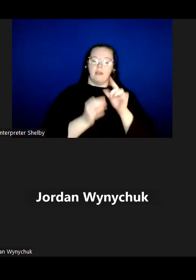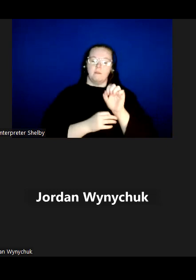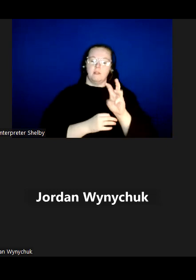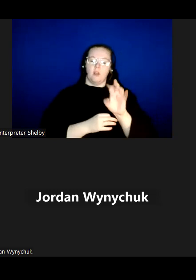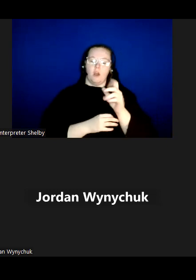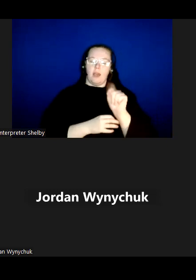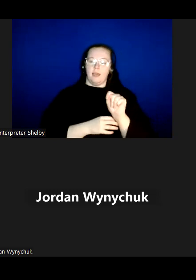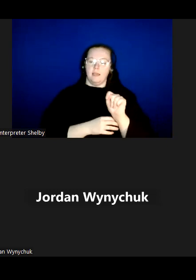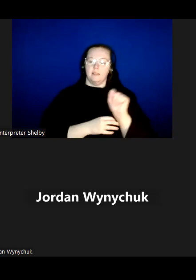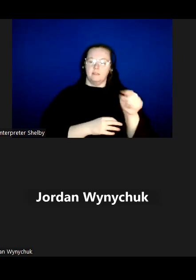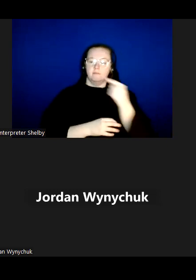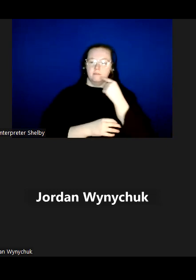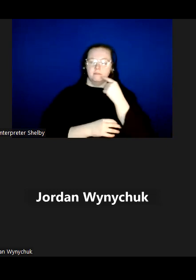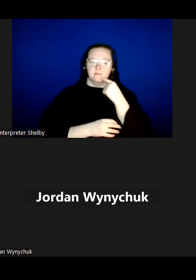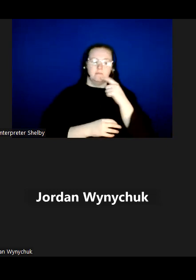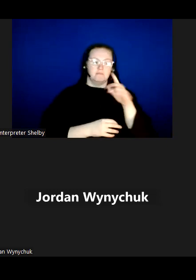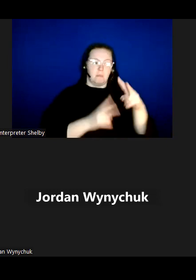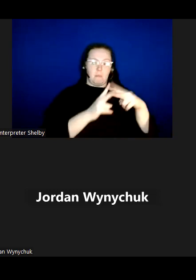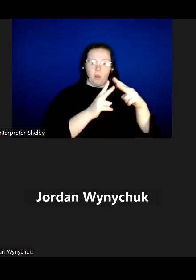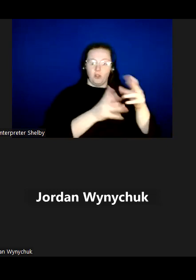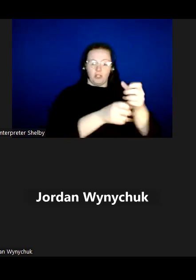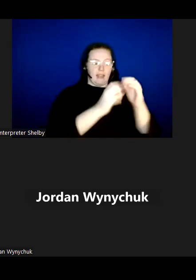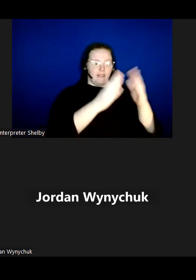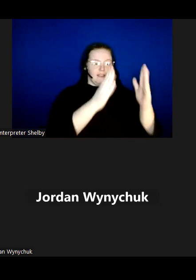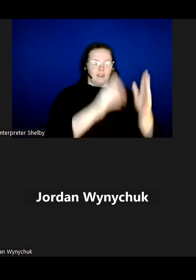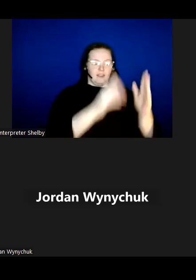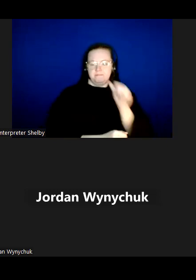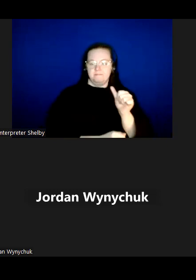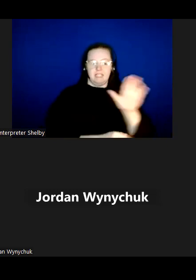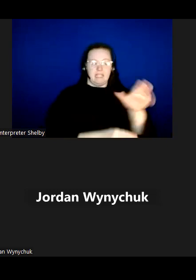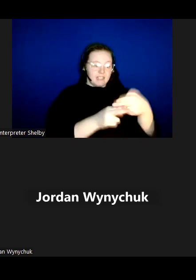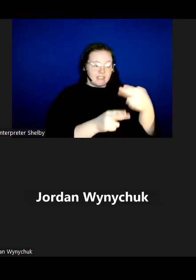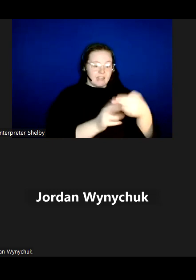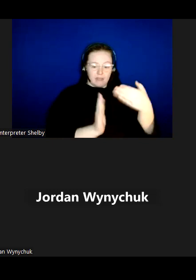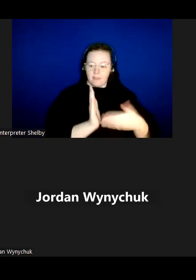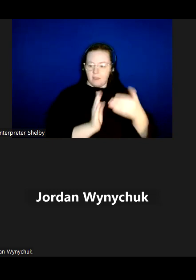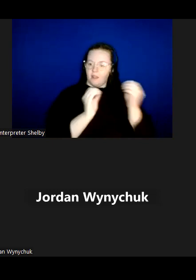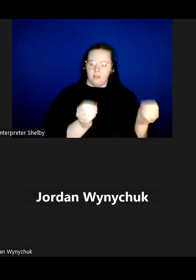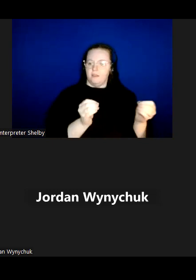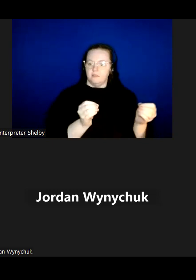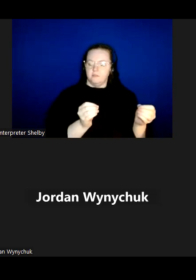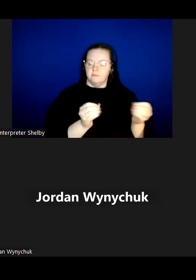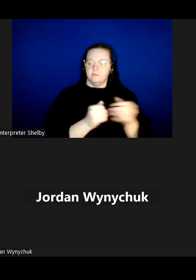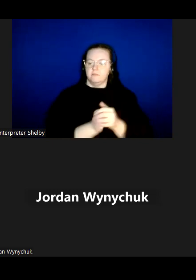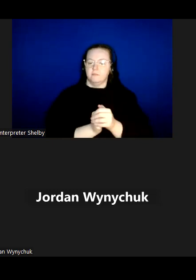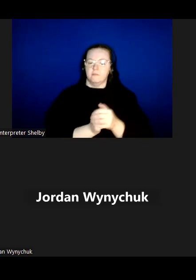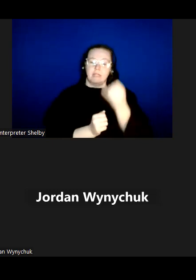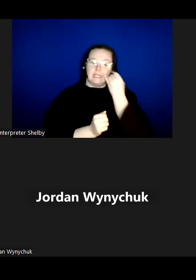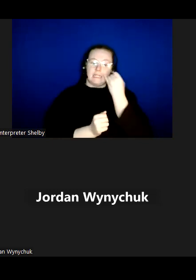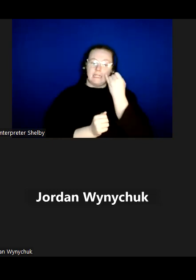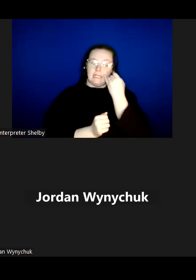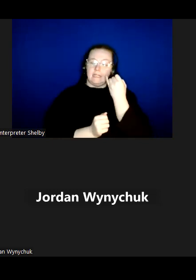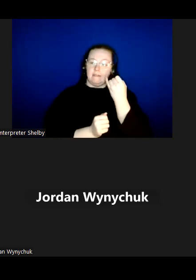say he doesn't get the house at all. It's not, his name is not on it. If we got